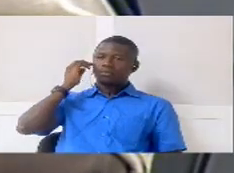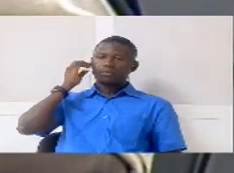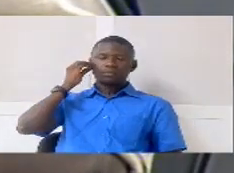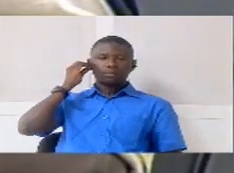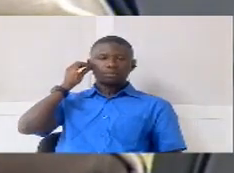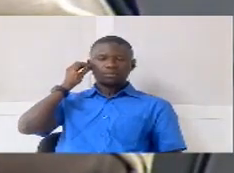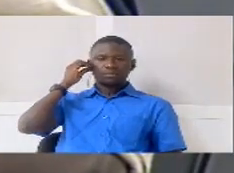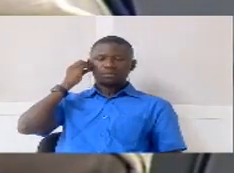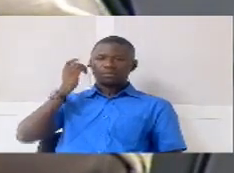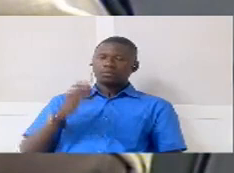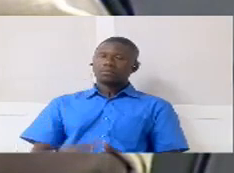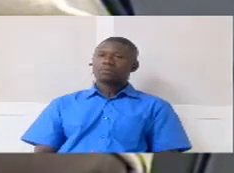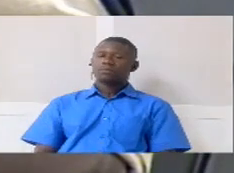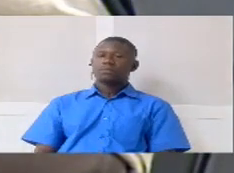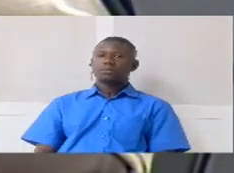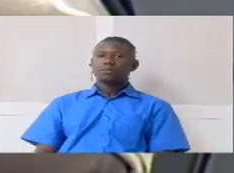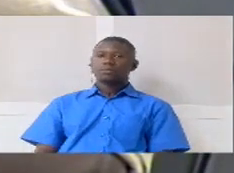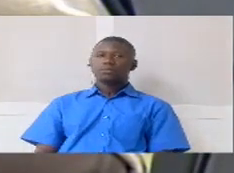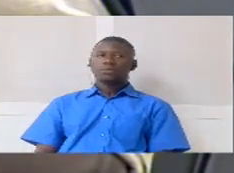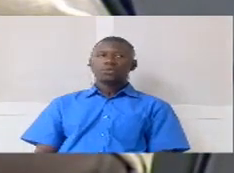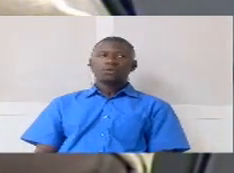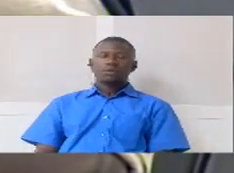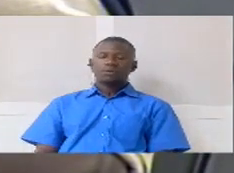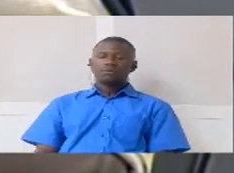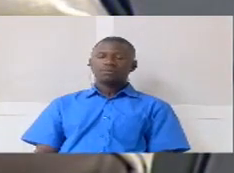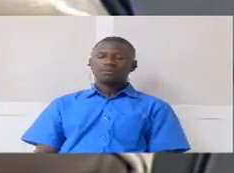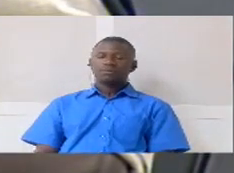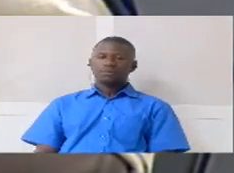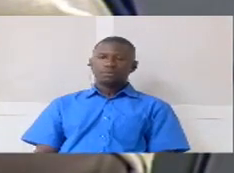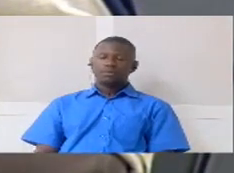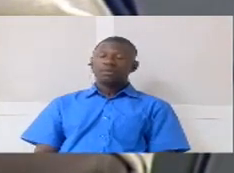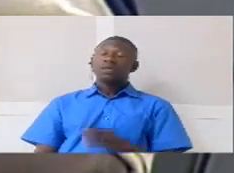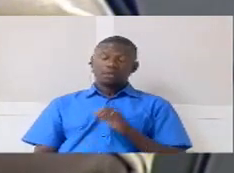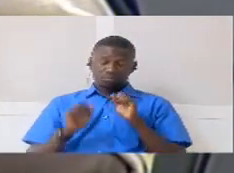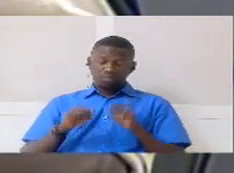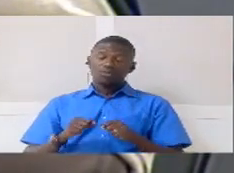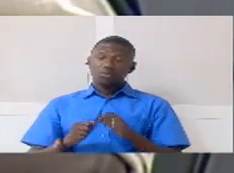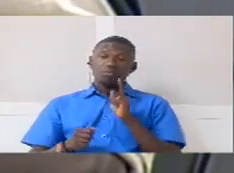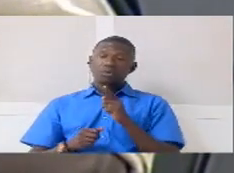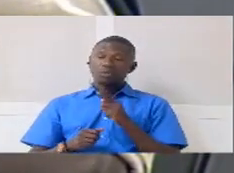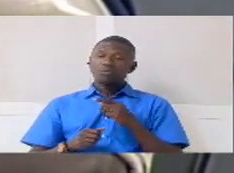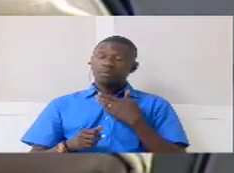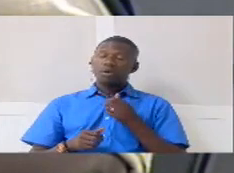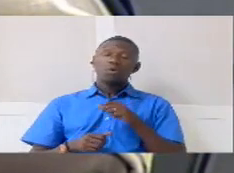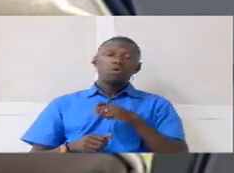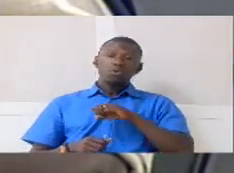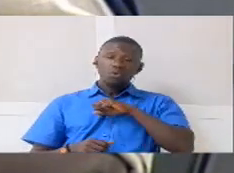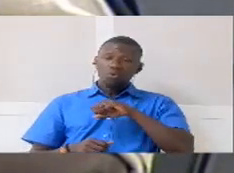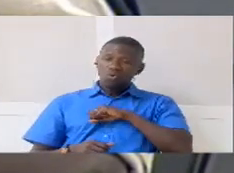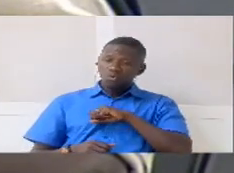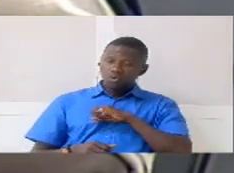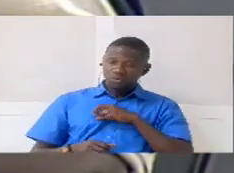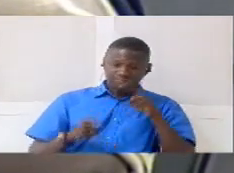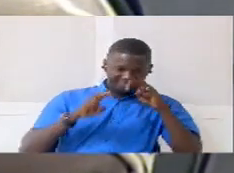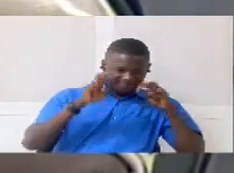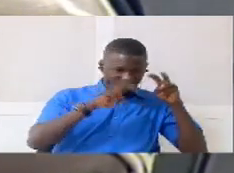bari ndolla e kiskiro do ngamillonjeto that could be but by our own investigations and